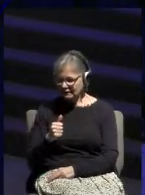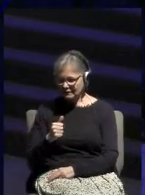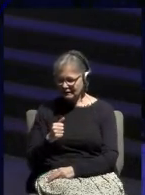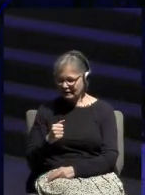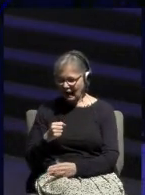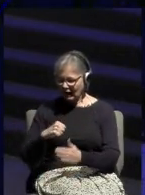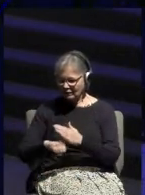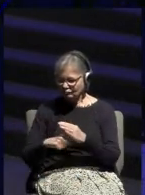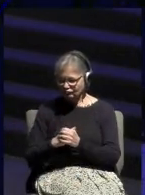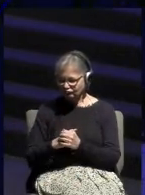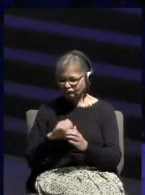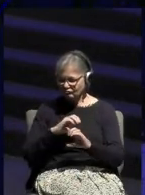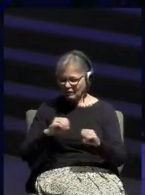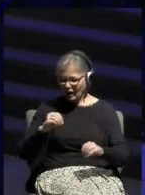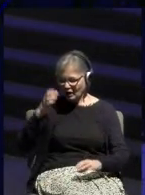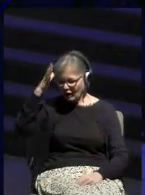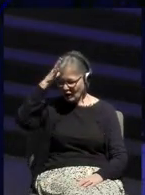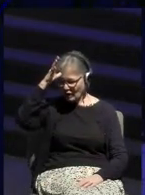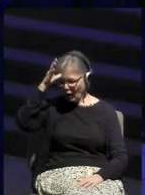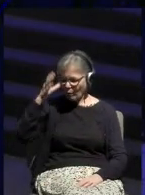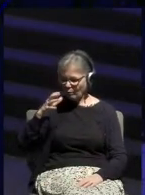There's no rooster.